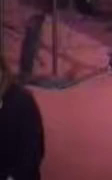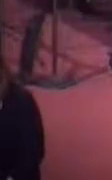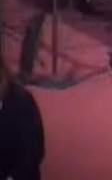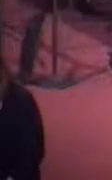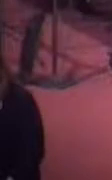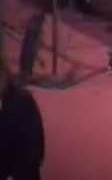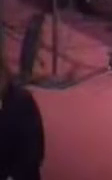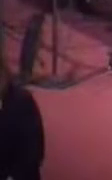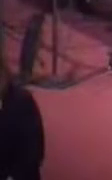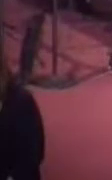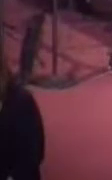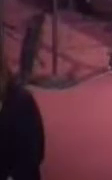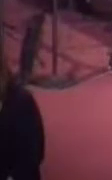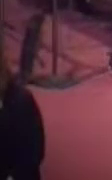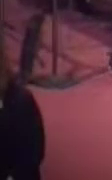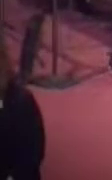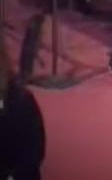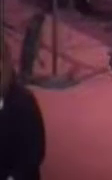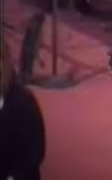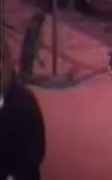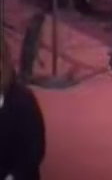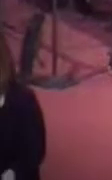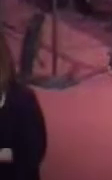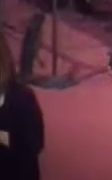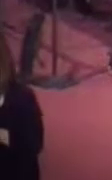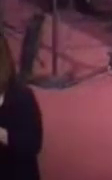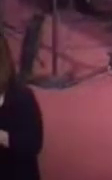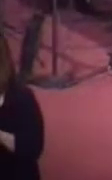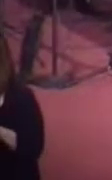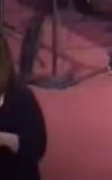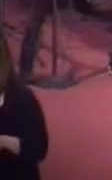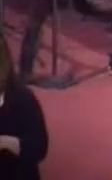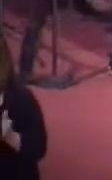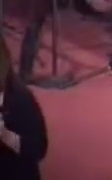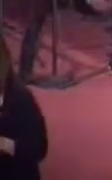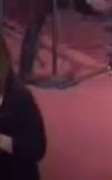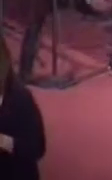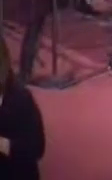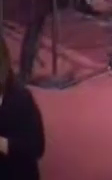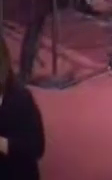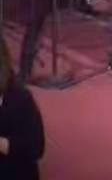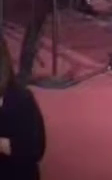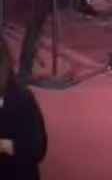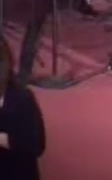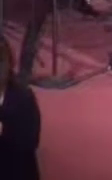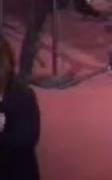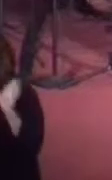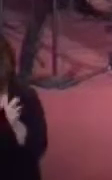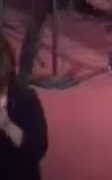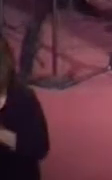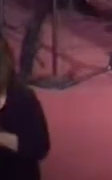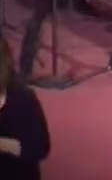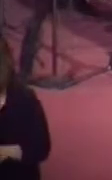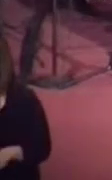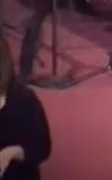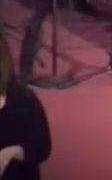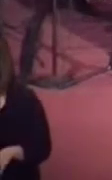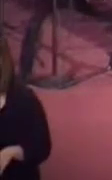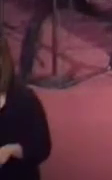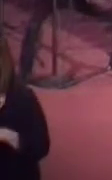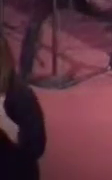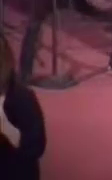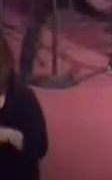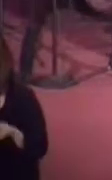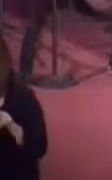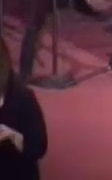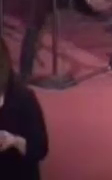gospel. God is working in his providence. As a result, it's become clear throughout the whole palace guard and to everyone